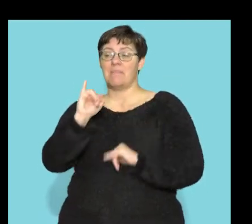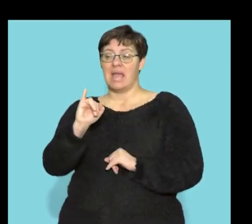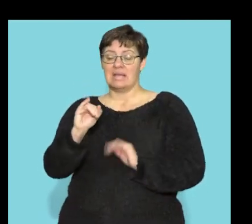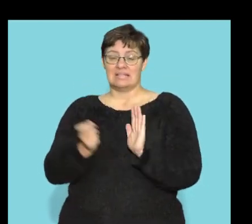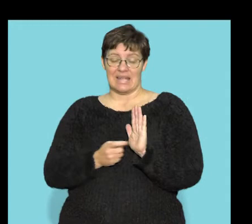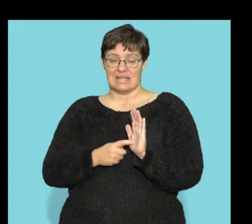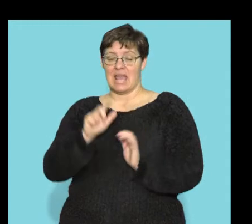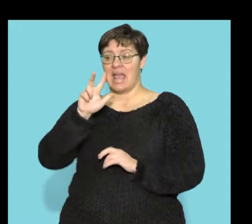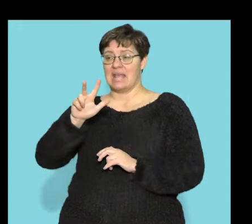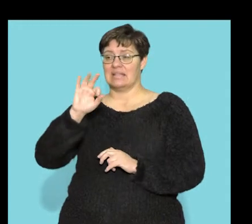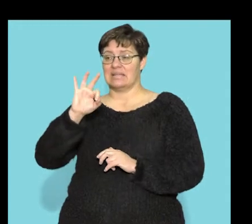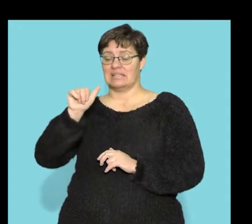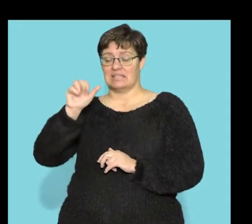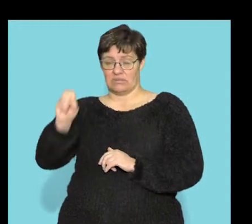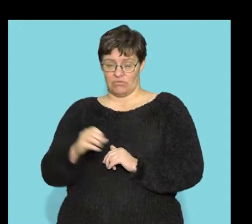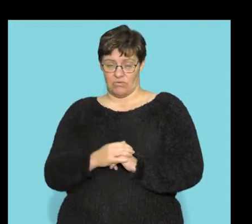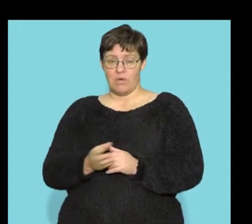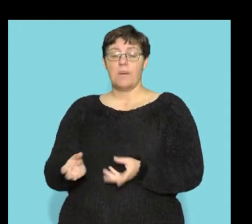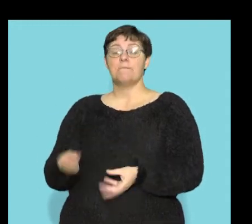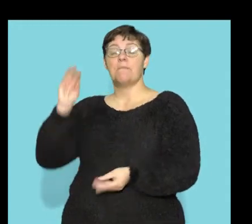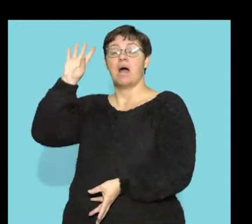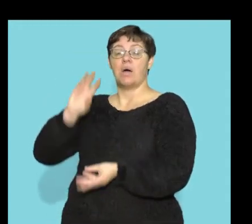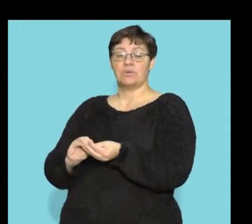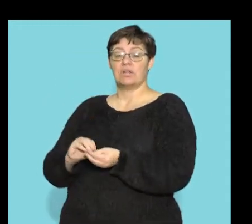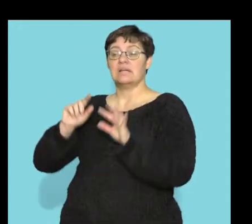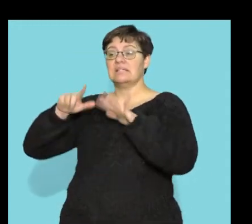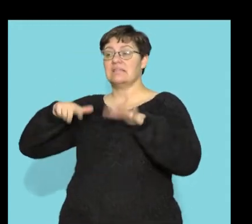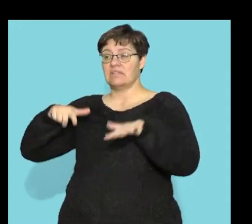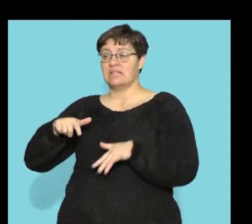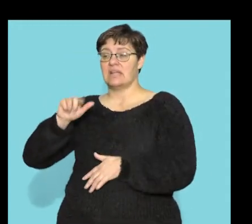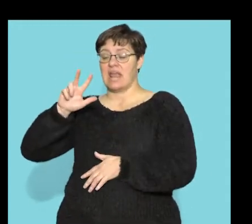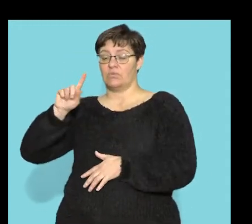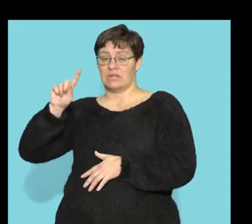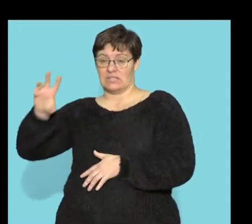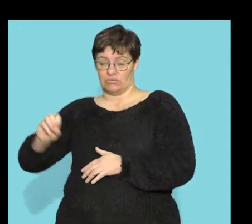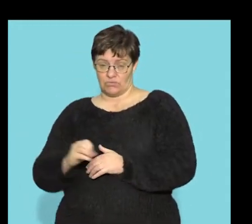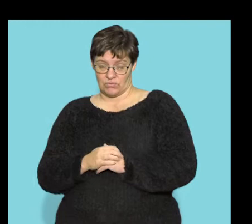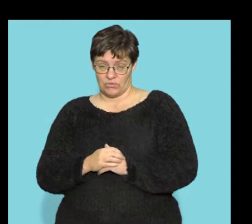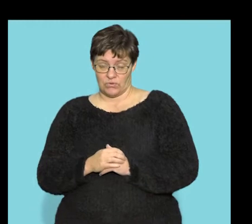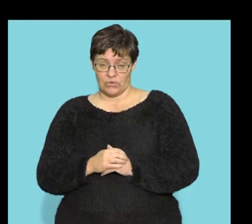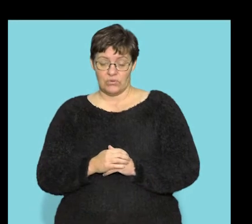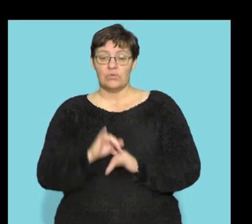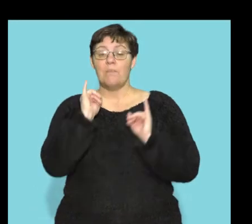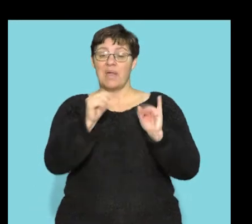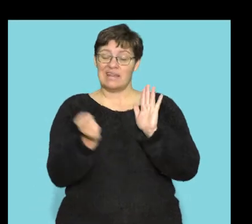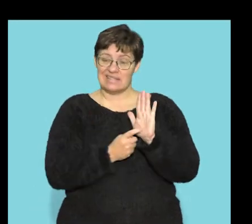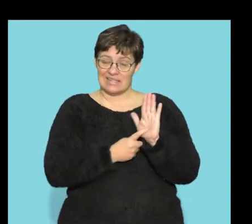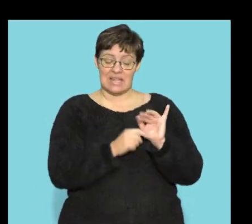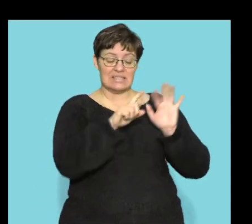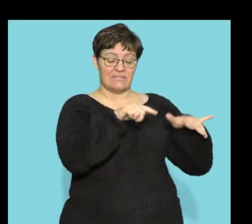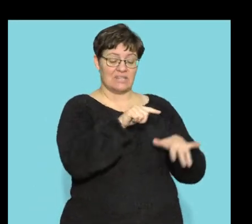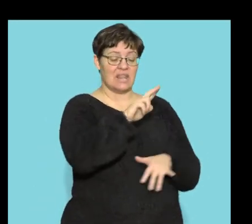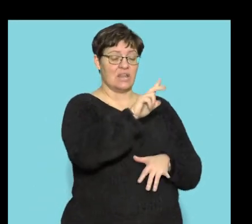gives me 8360, gives me a total of 17,810. So my bad debts is